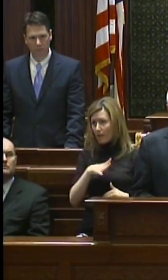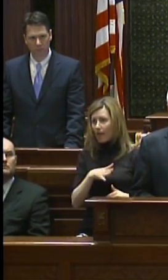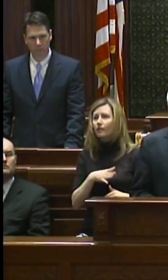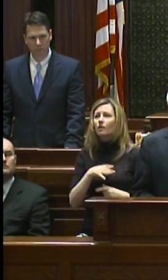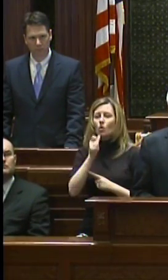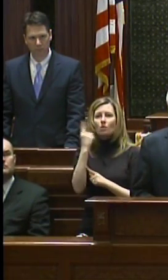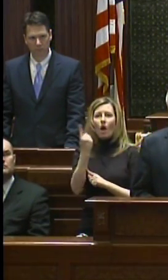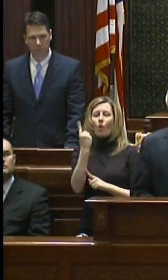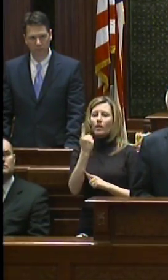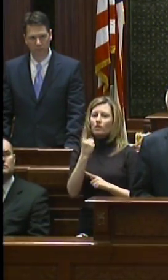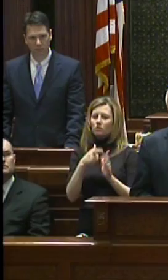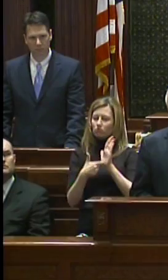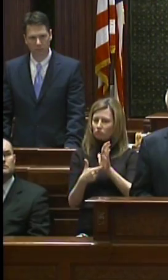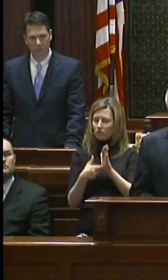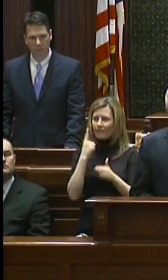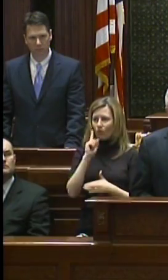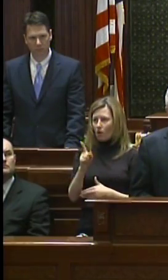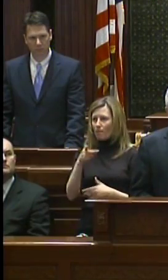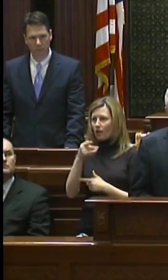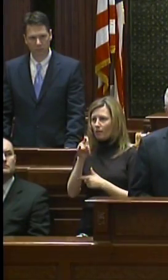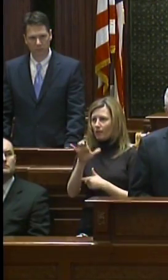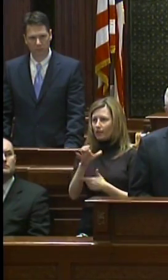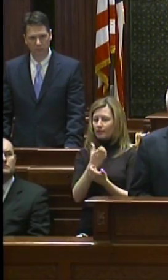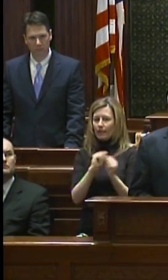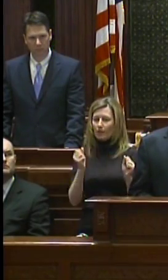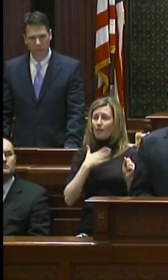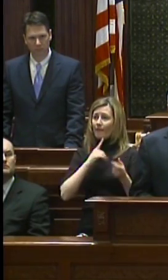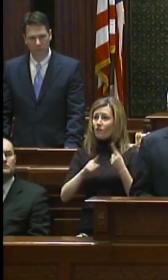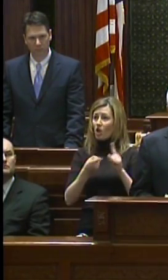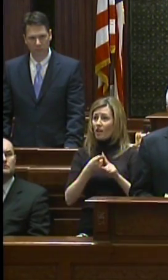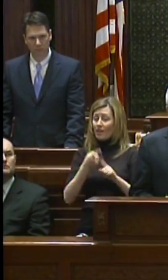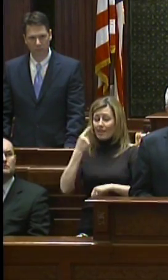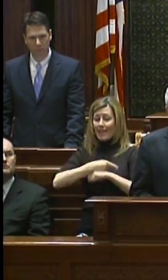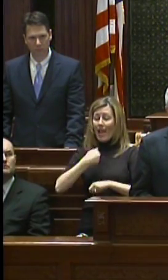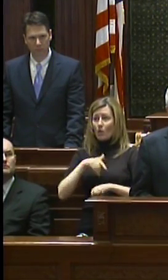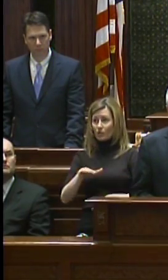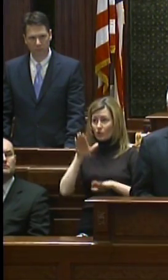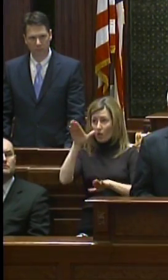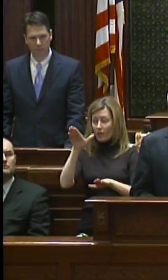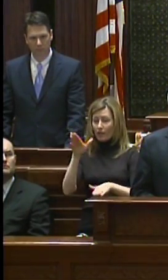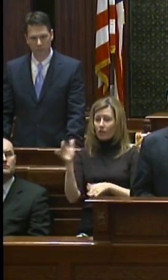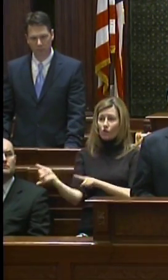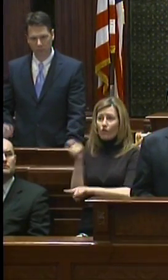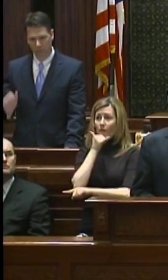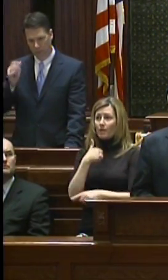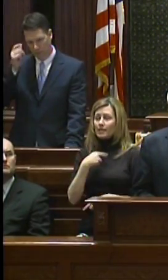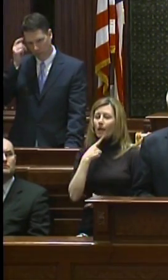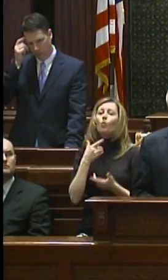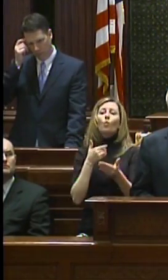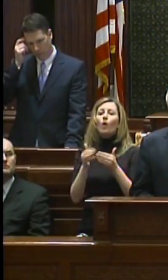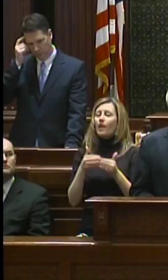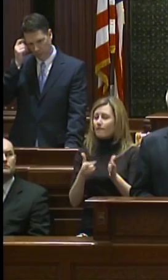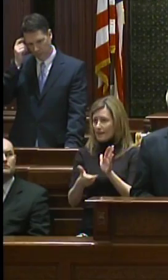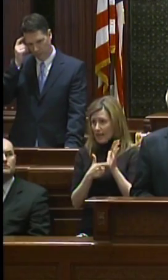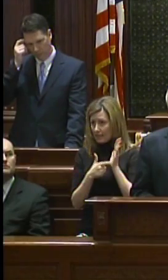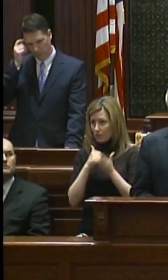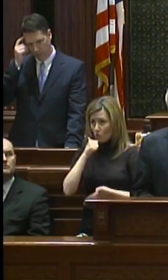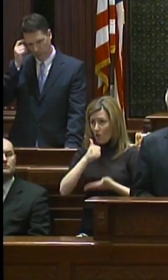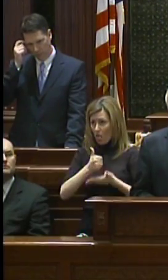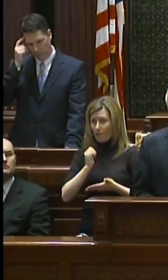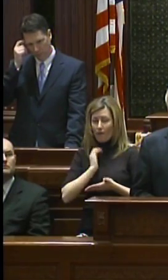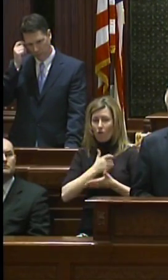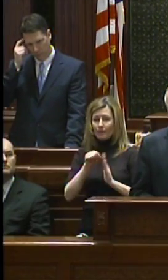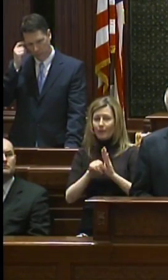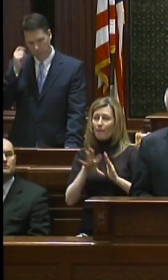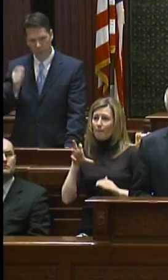always stood for public safety. He's my friend. The day I got sworn in, he called me up and said, whatever it takes to help get our